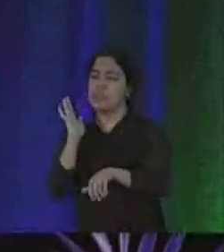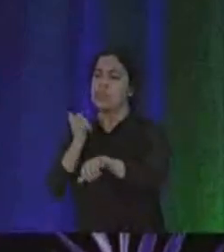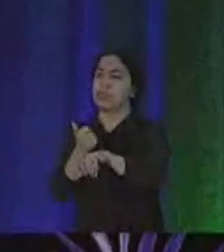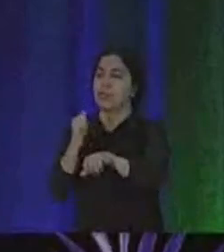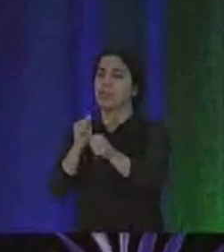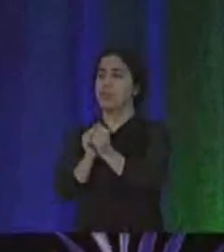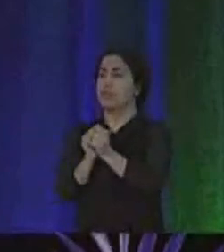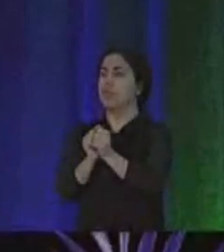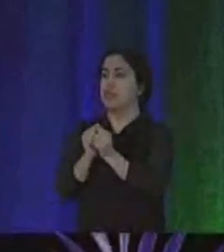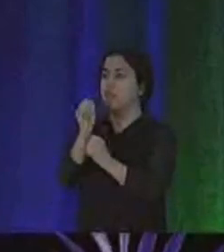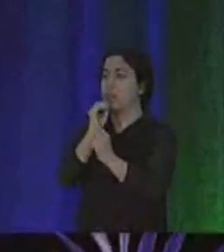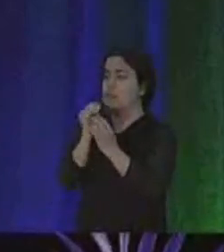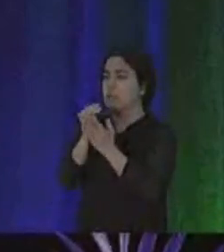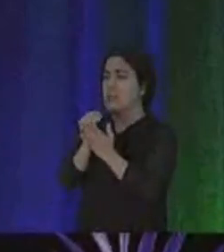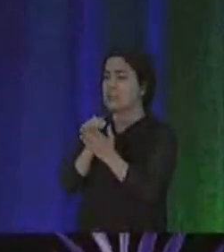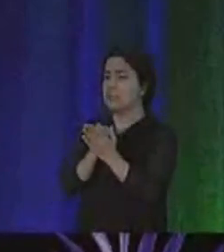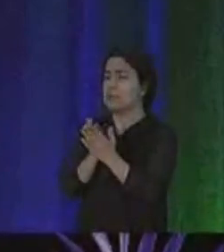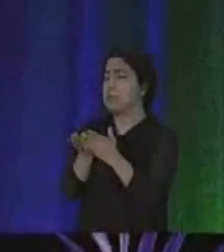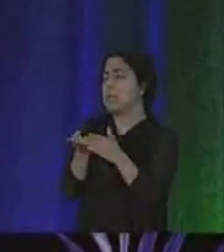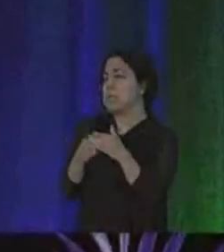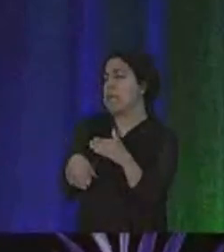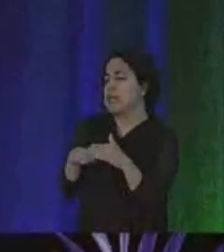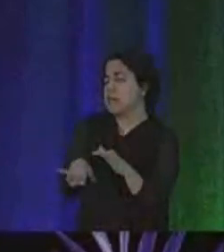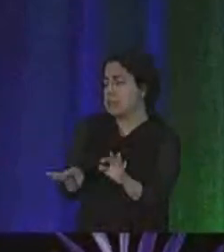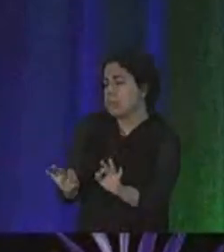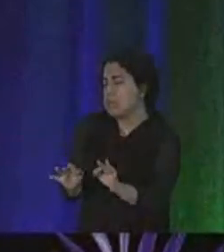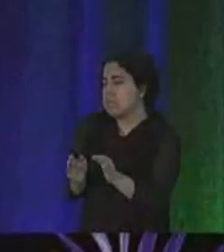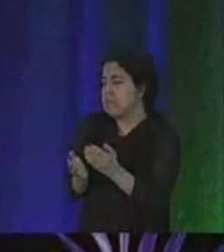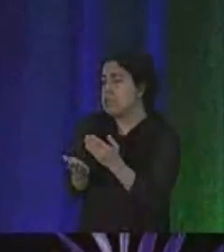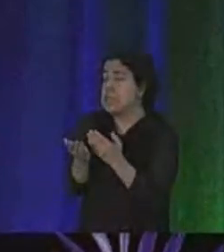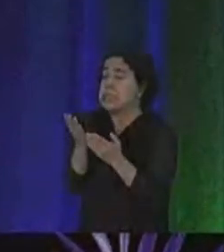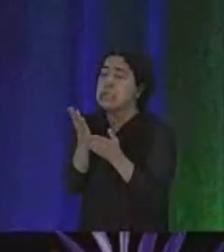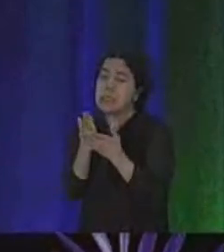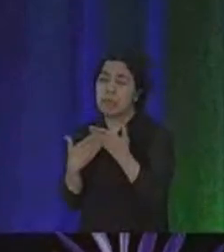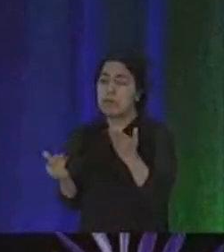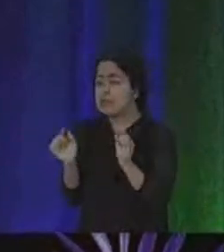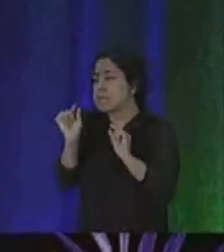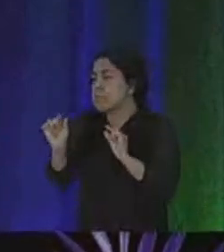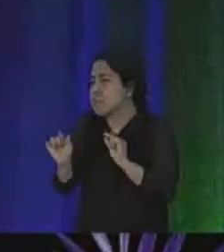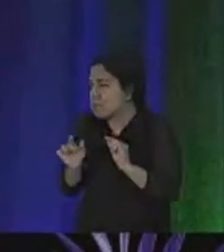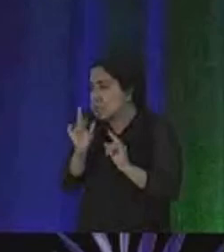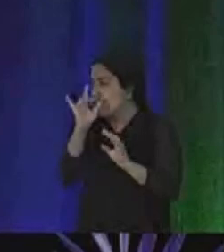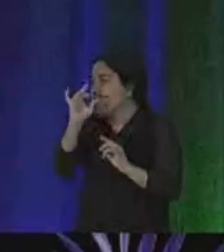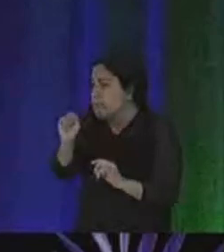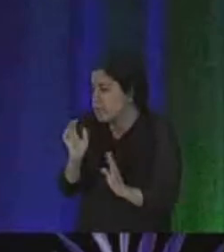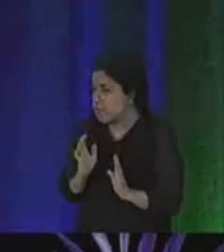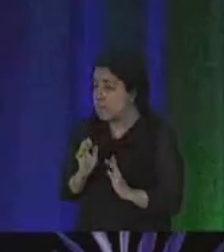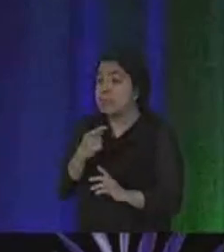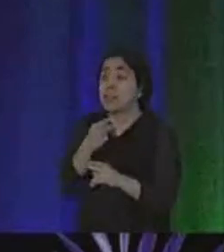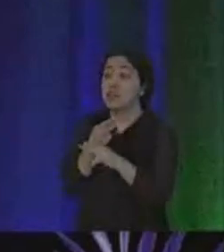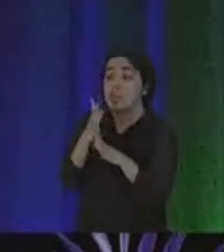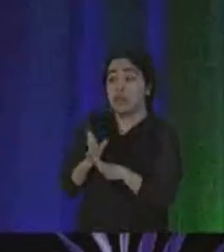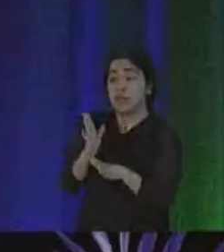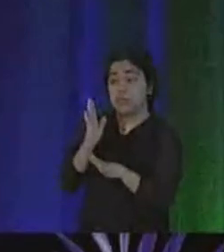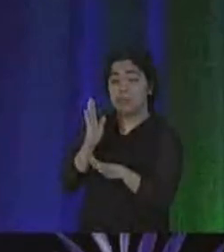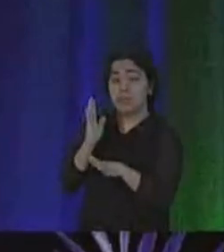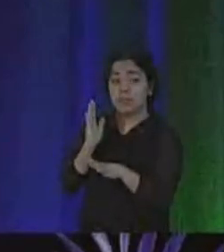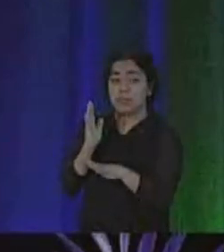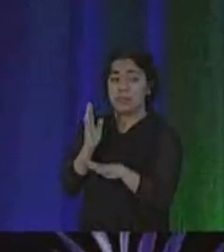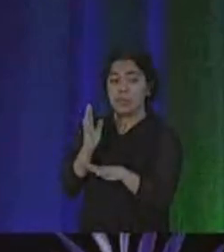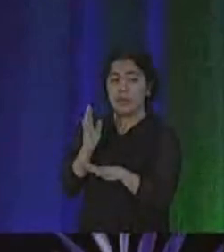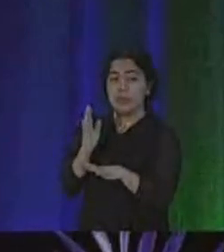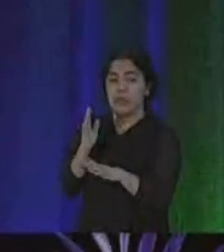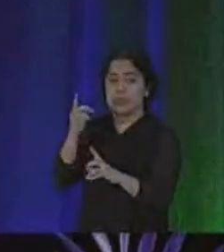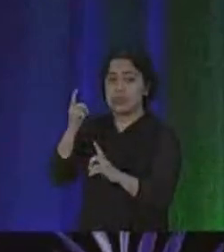basic, right? You get a little something to get you enticed. This is using Stripe's default